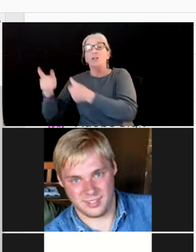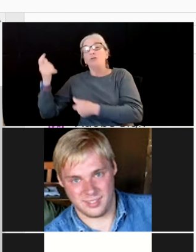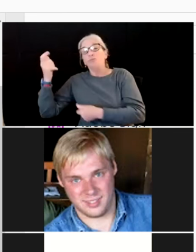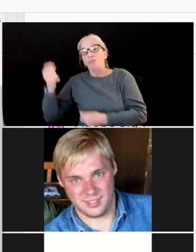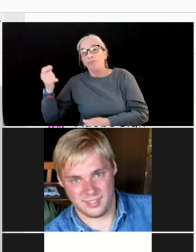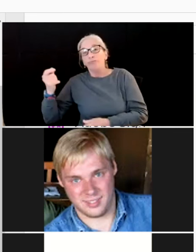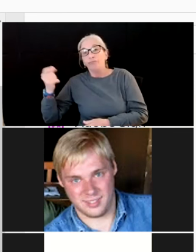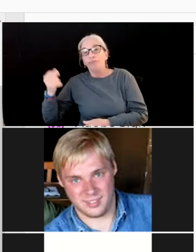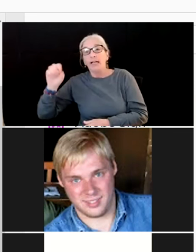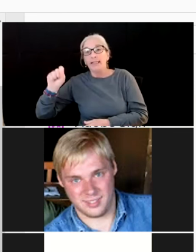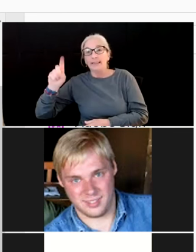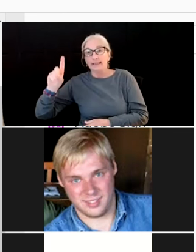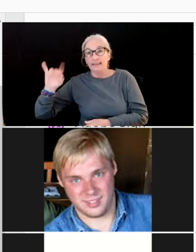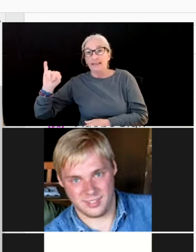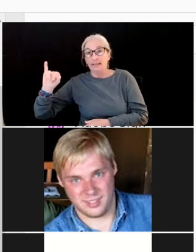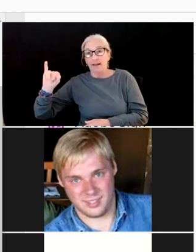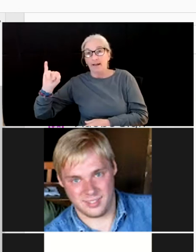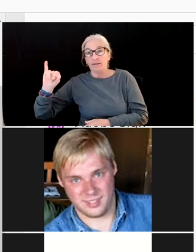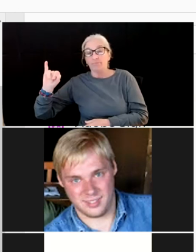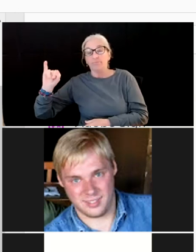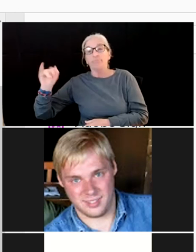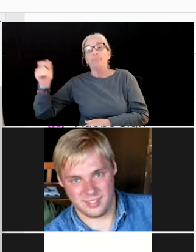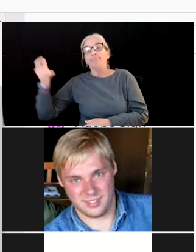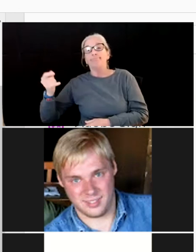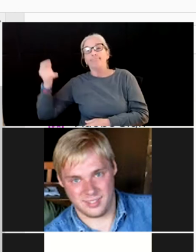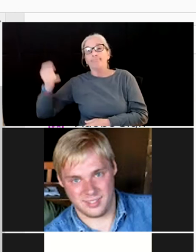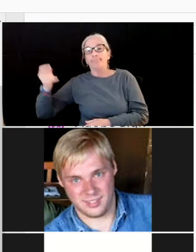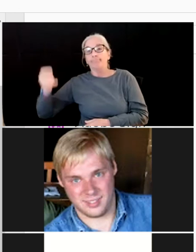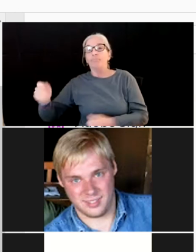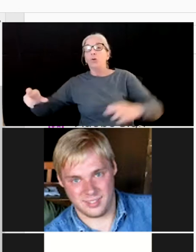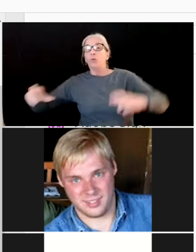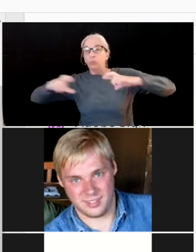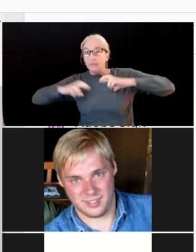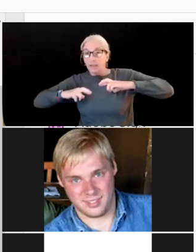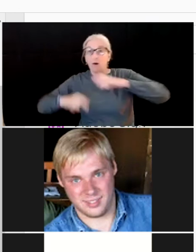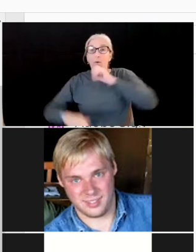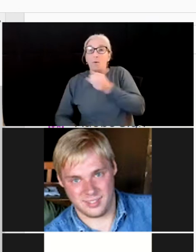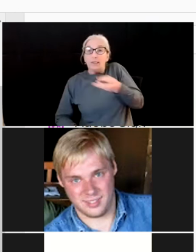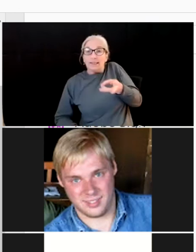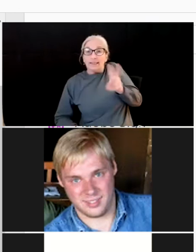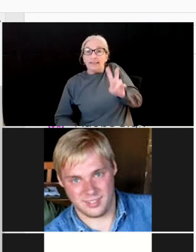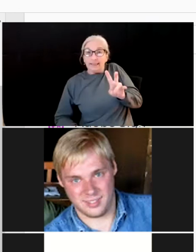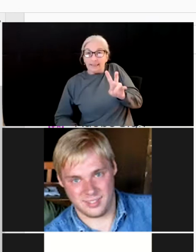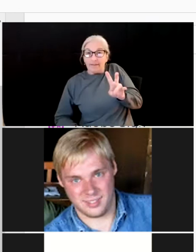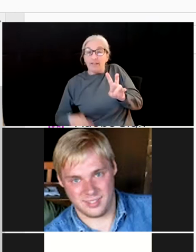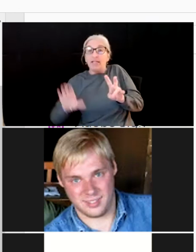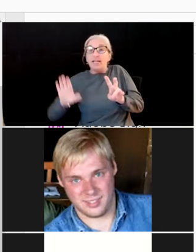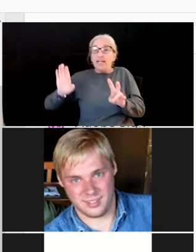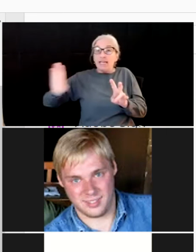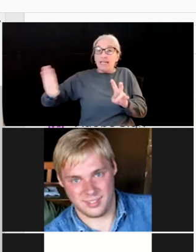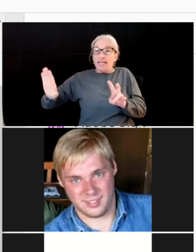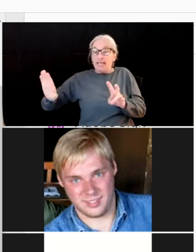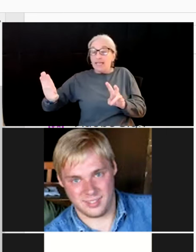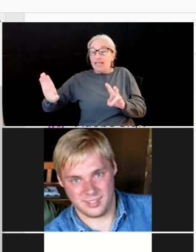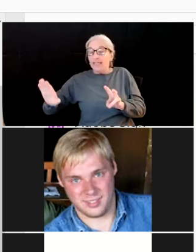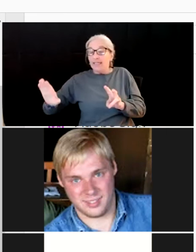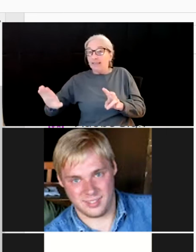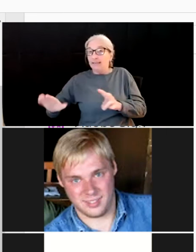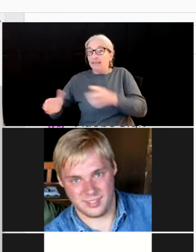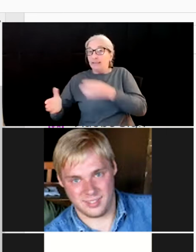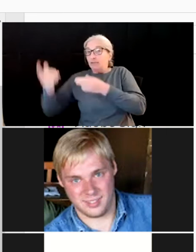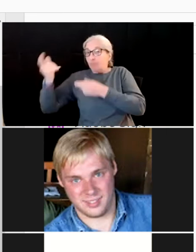Security disability benefits. He retires at age 67. Those benefits convert to retirement benefits at